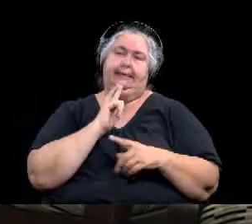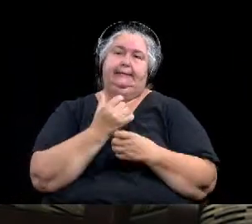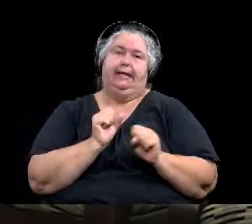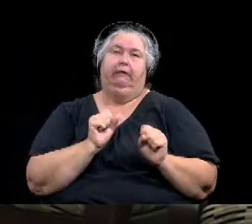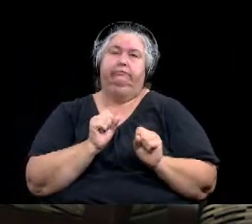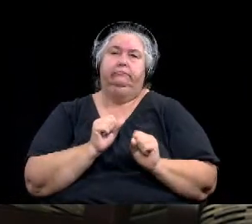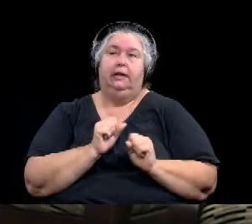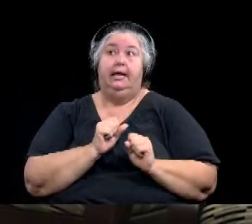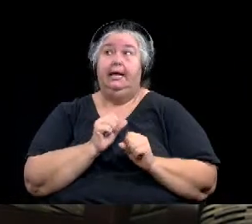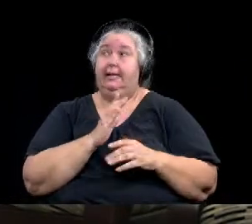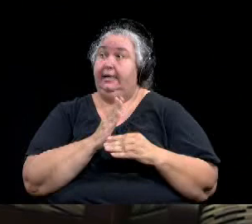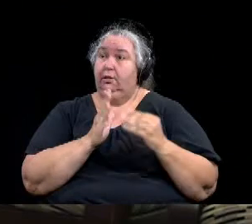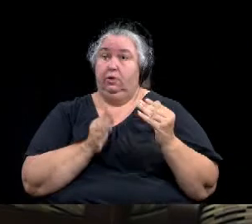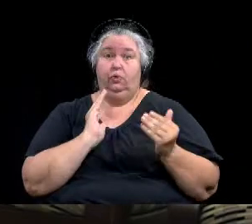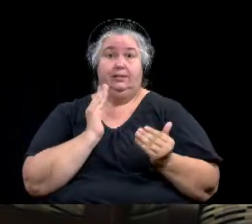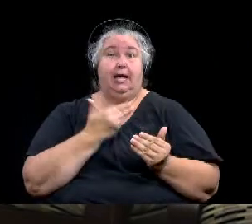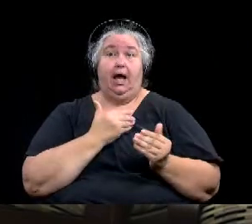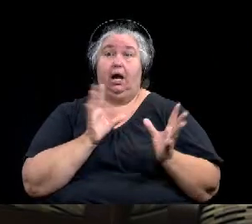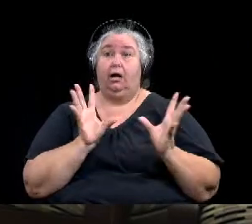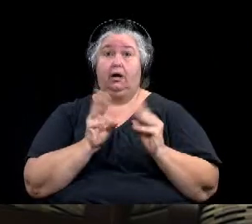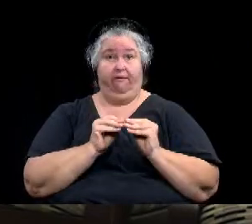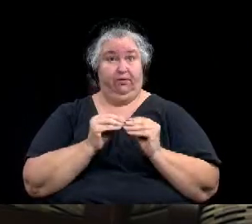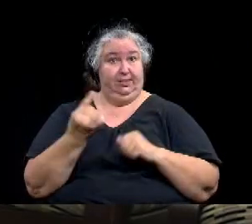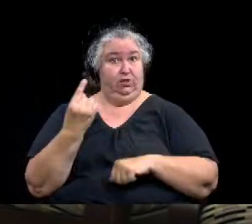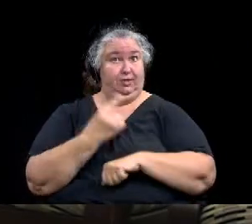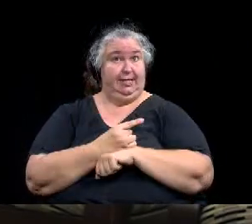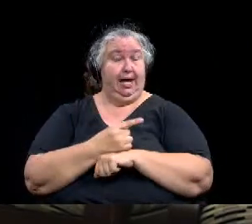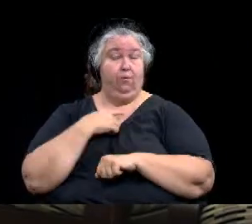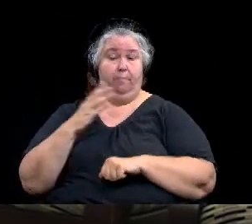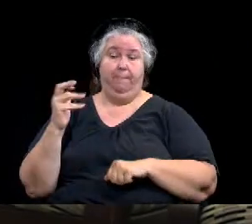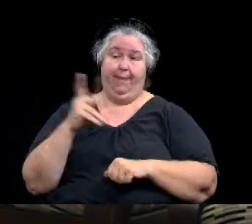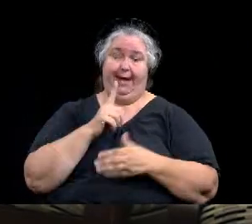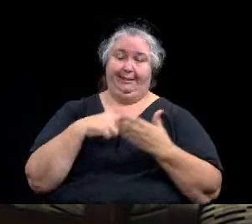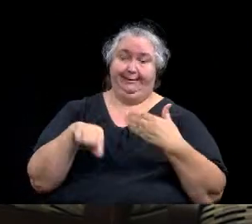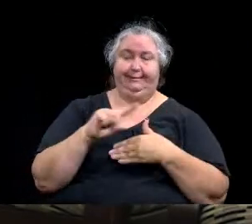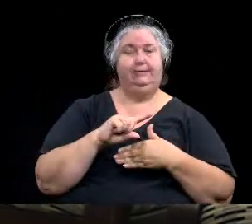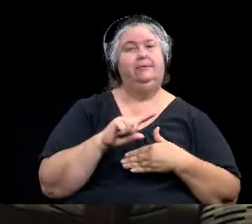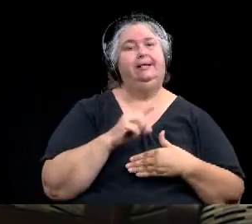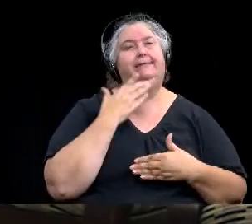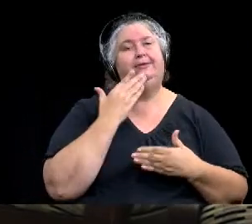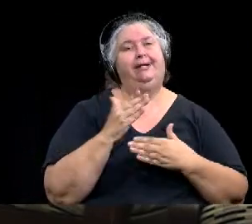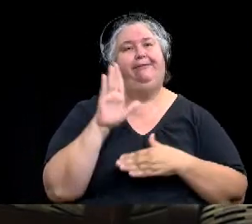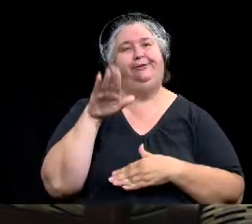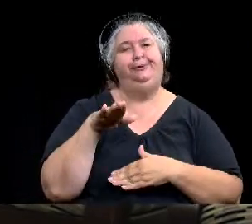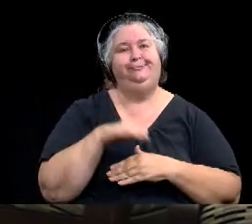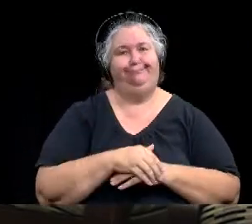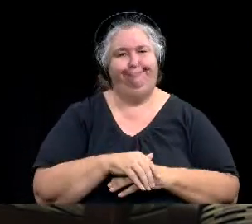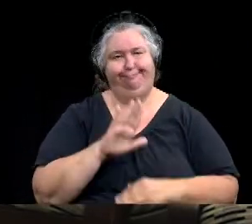That concludes our press conference today. We'll be back next week. Have a good afternoon.